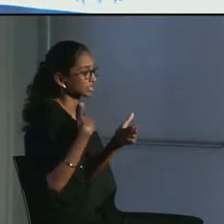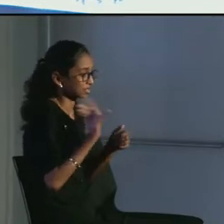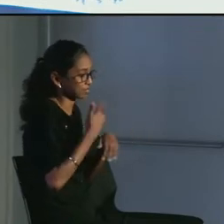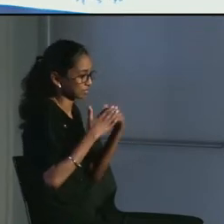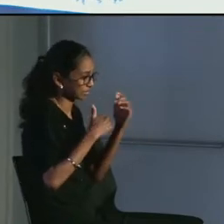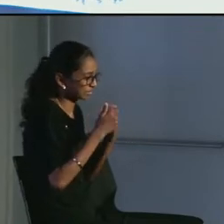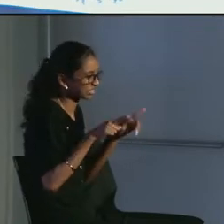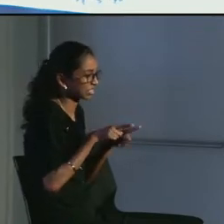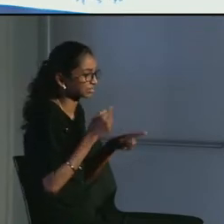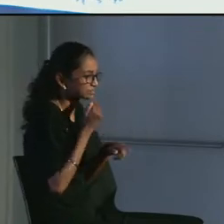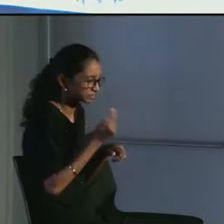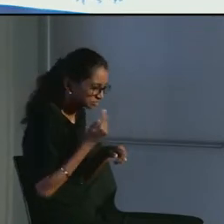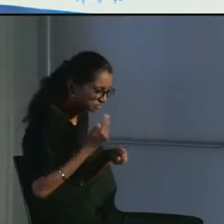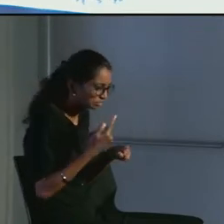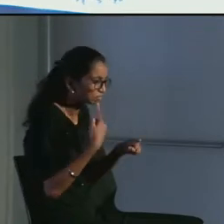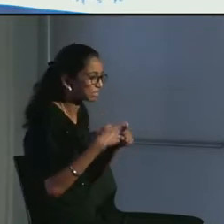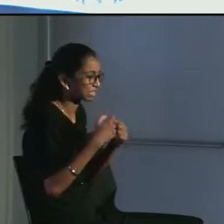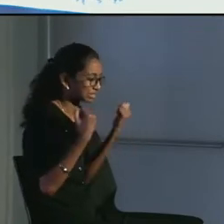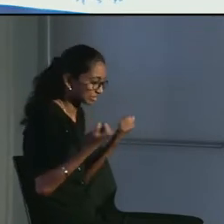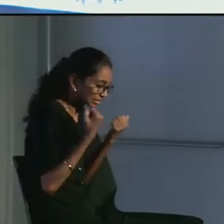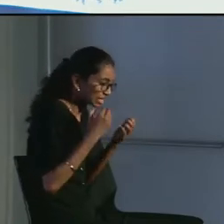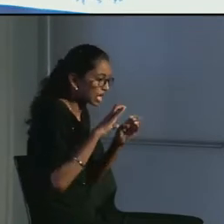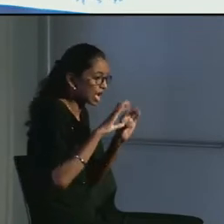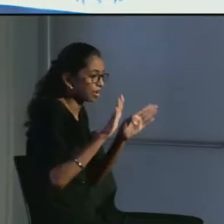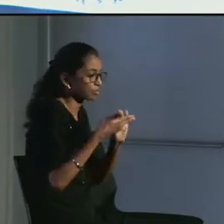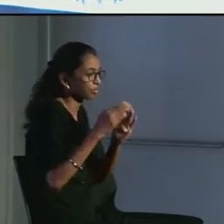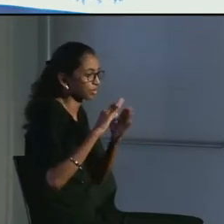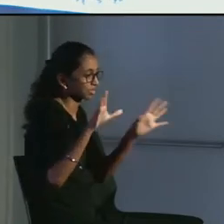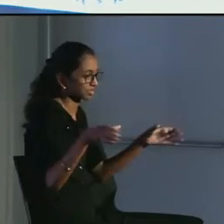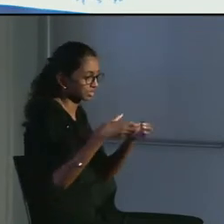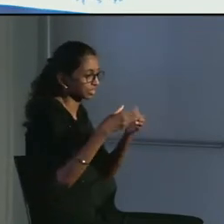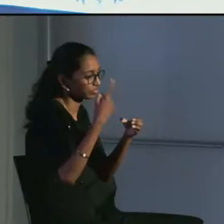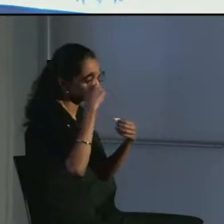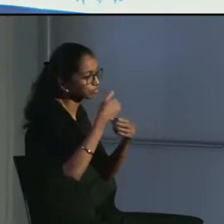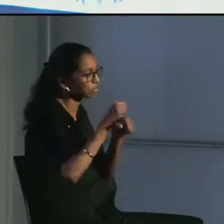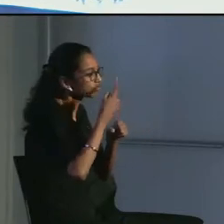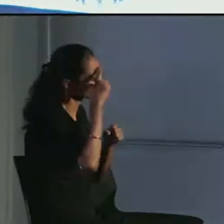empathy and creating a community of listeners. I will also,